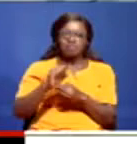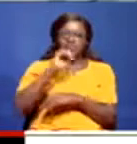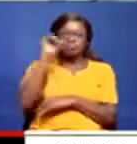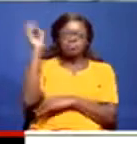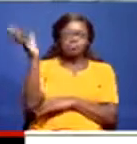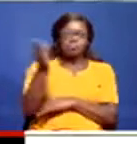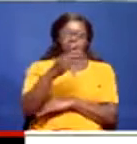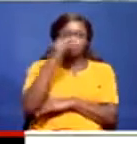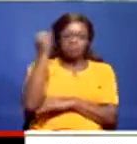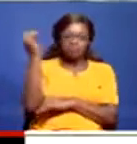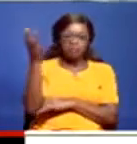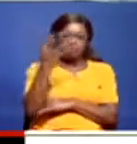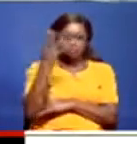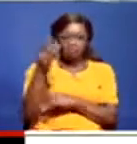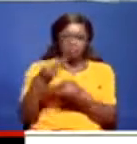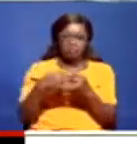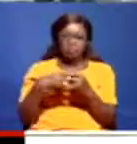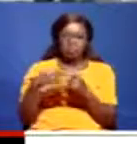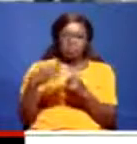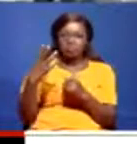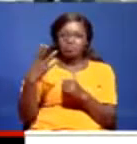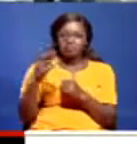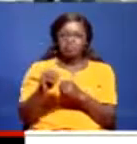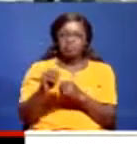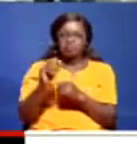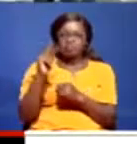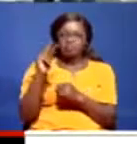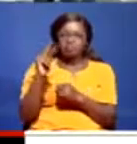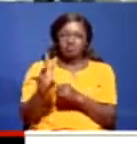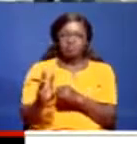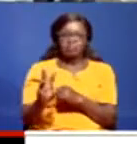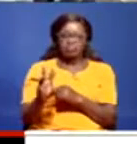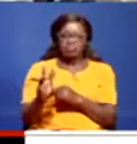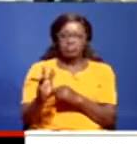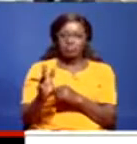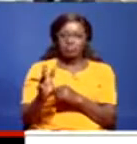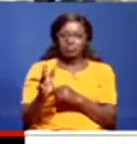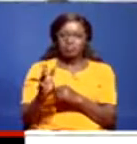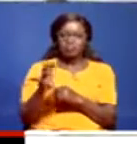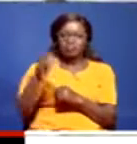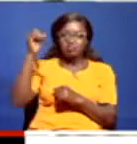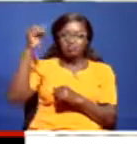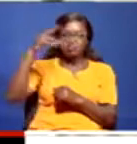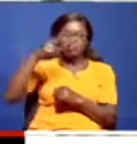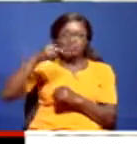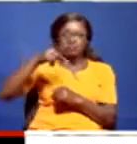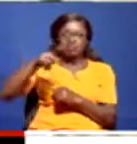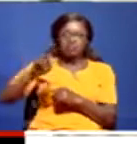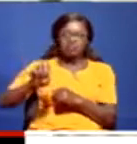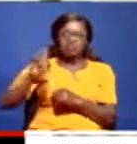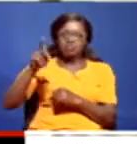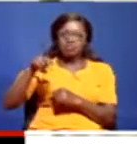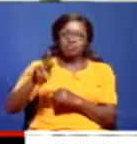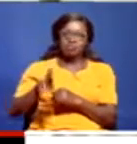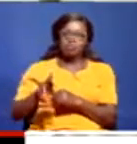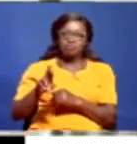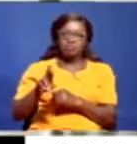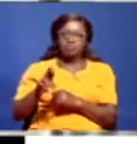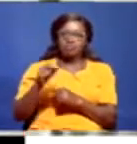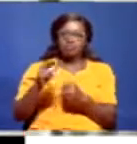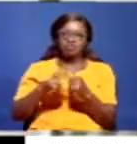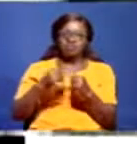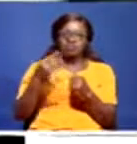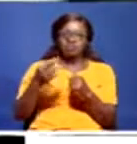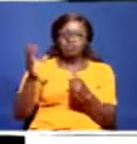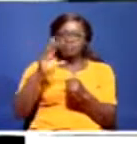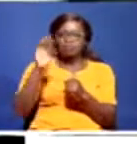a capacity of 850 kilowatts. According to the Energy and Petroleum Regulatory Authority, 73% of the